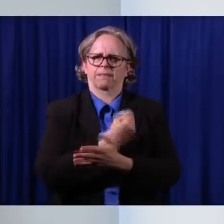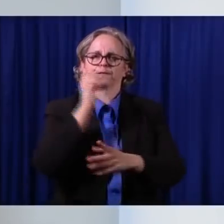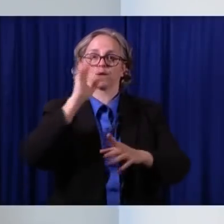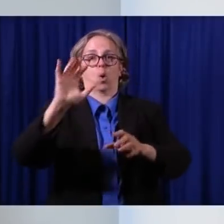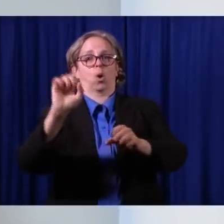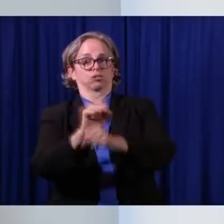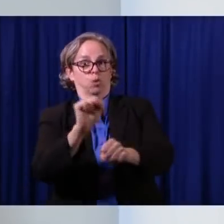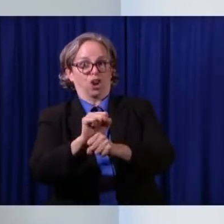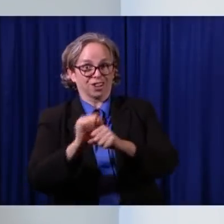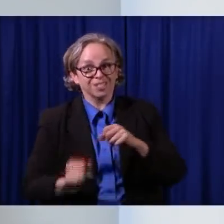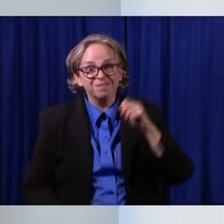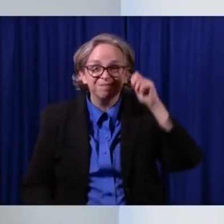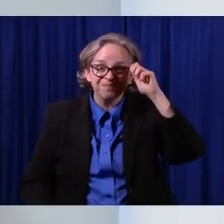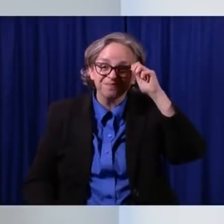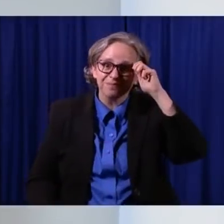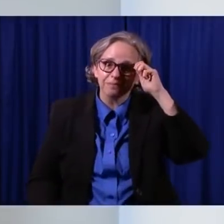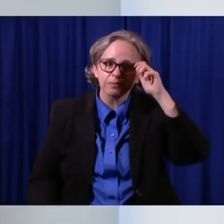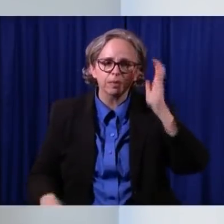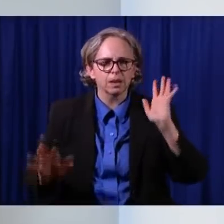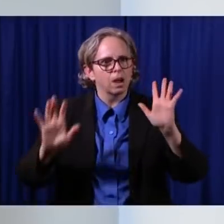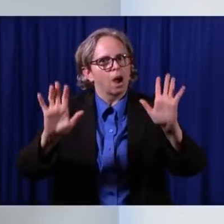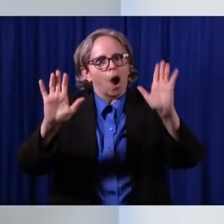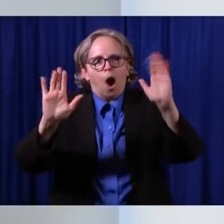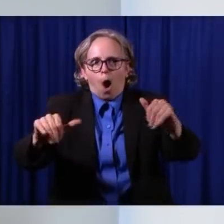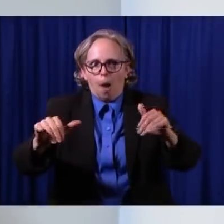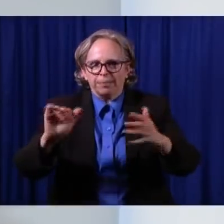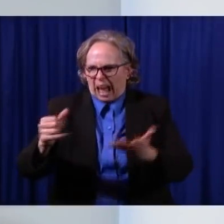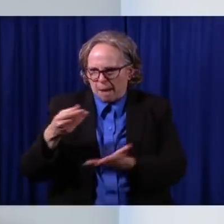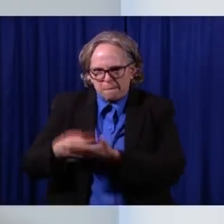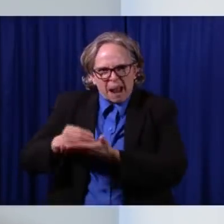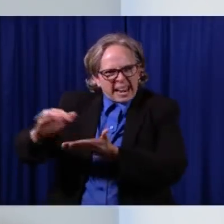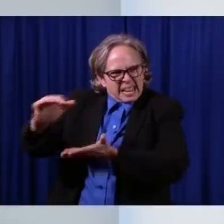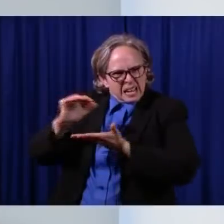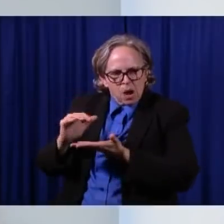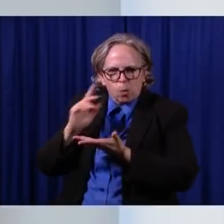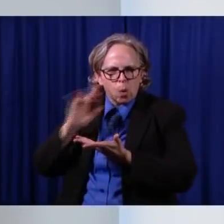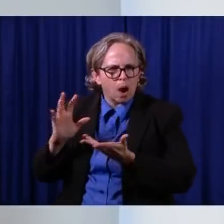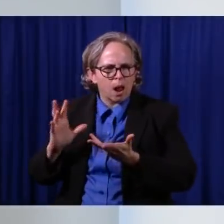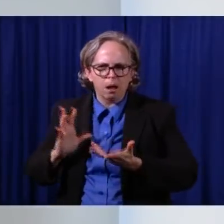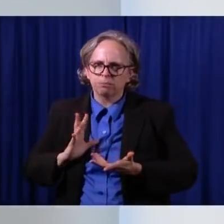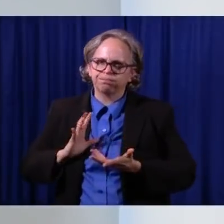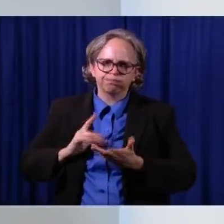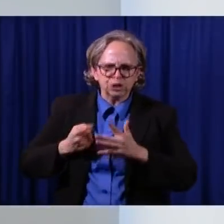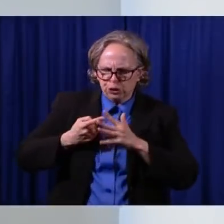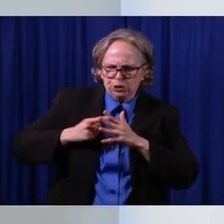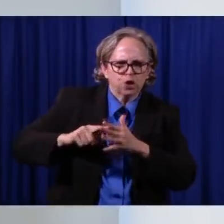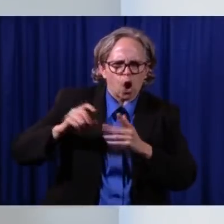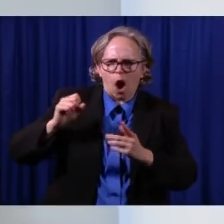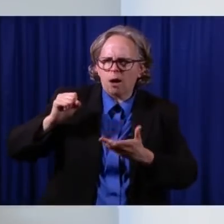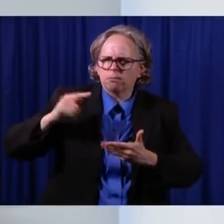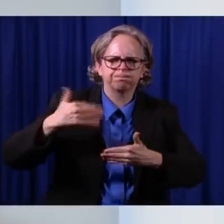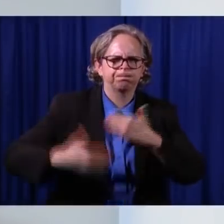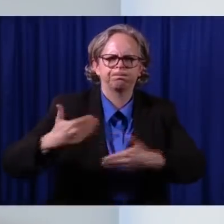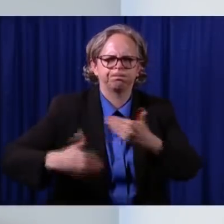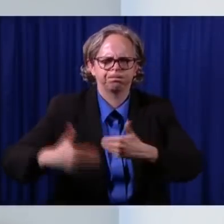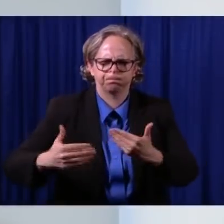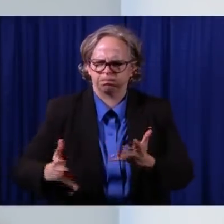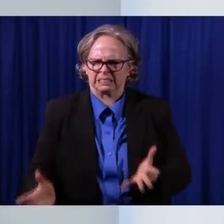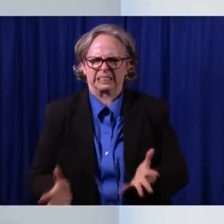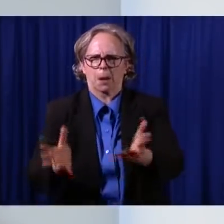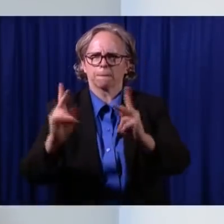Funding. We hope this funding will help jumpstart employers who are trying to hire people, people who are looking for jobs. And